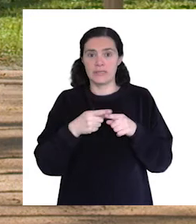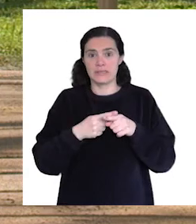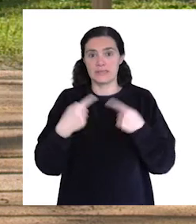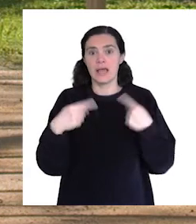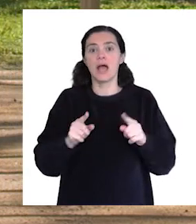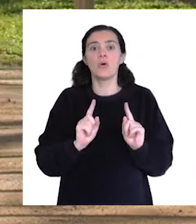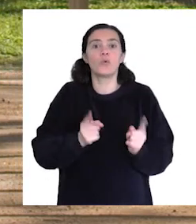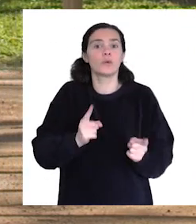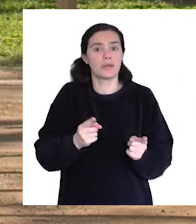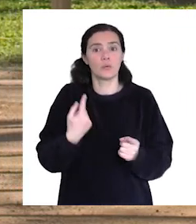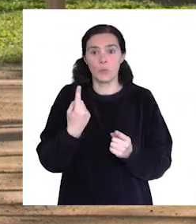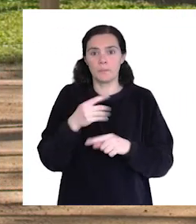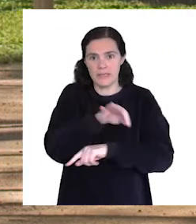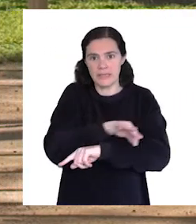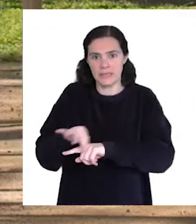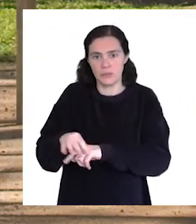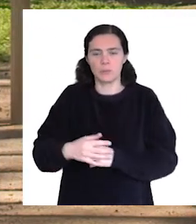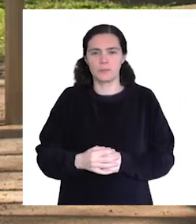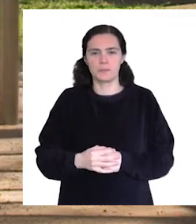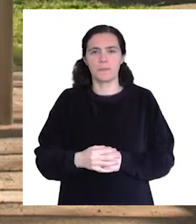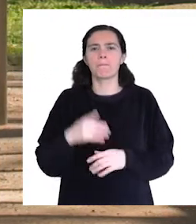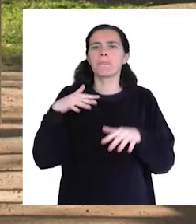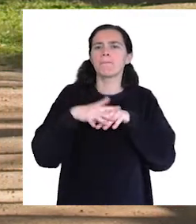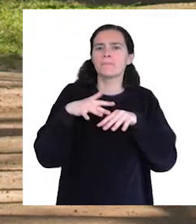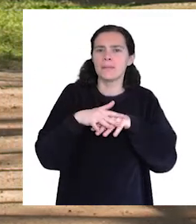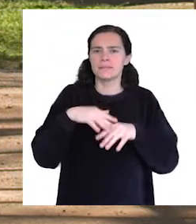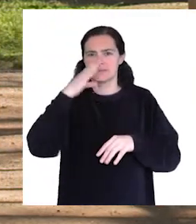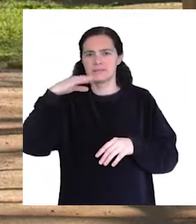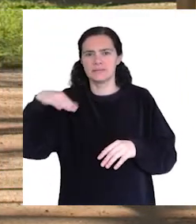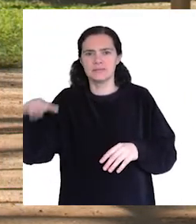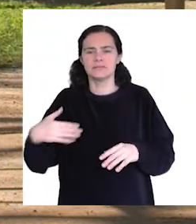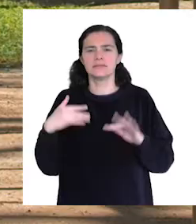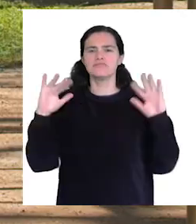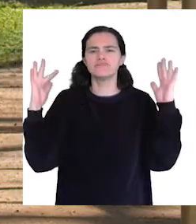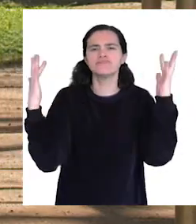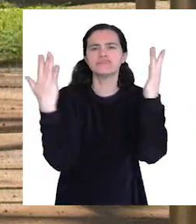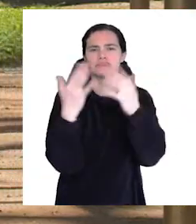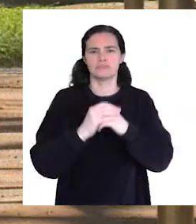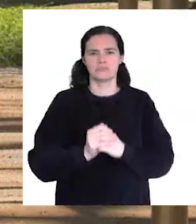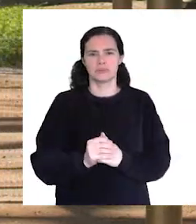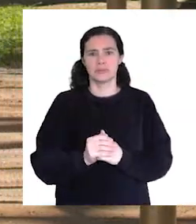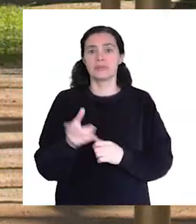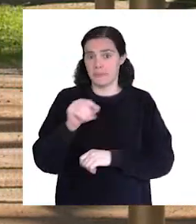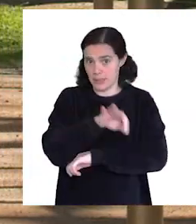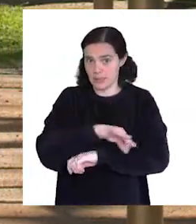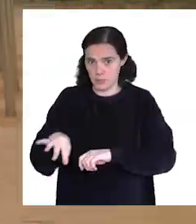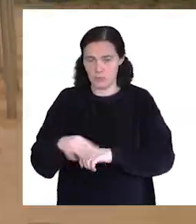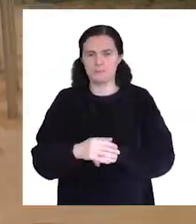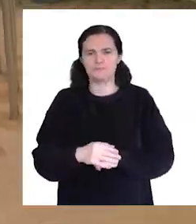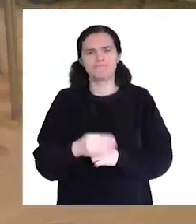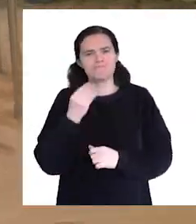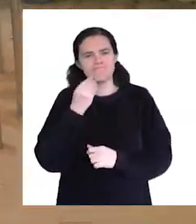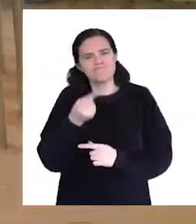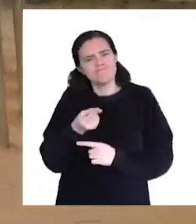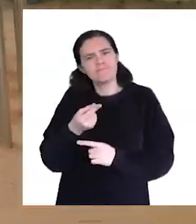is interested in, one is architecture. Mathematics, science, nature, and